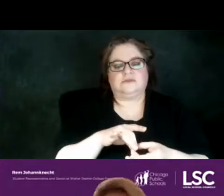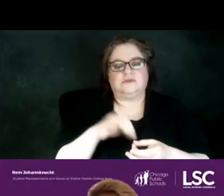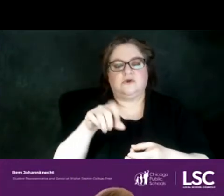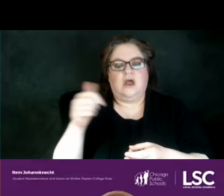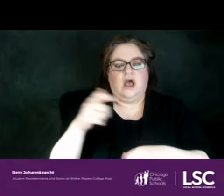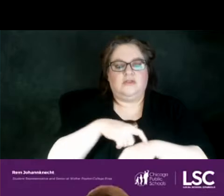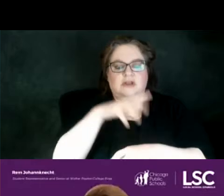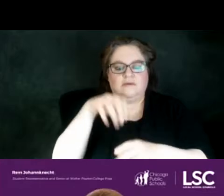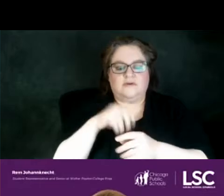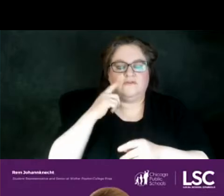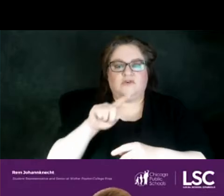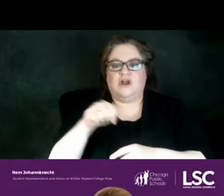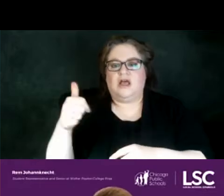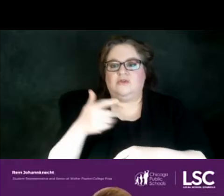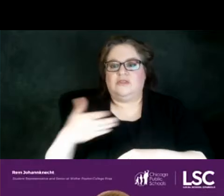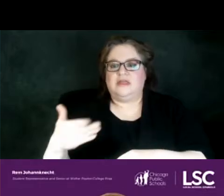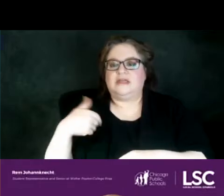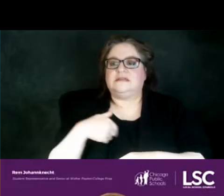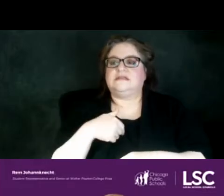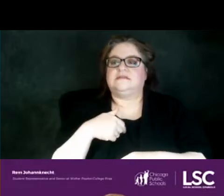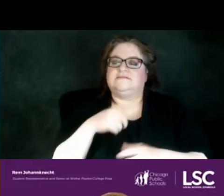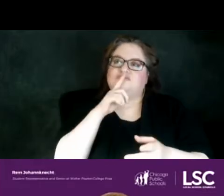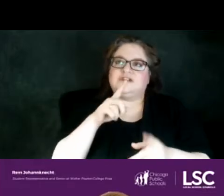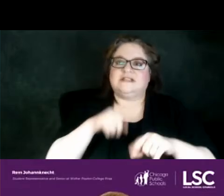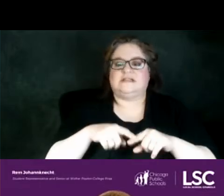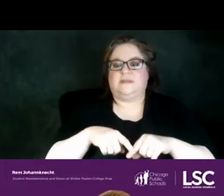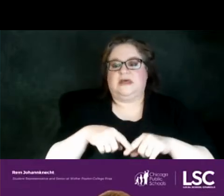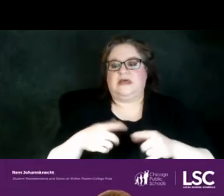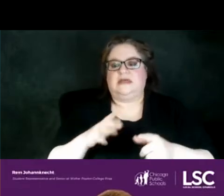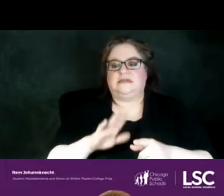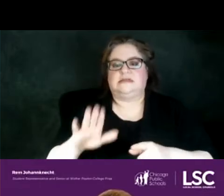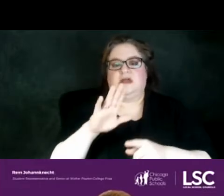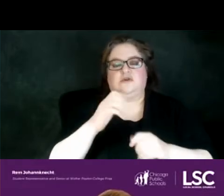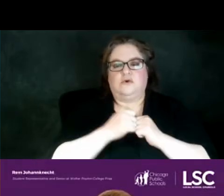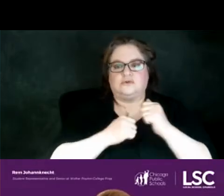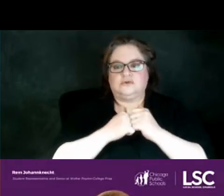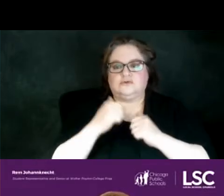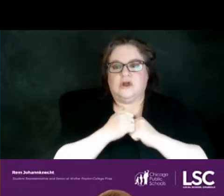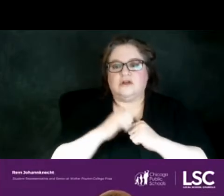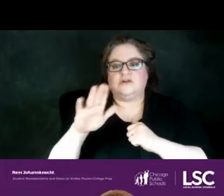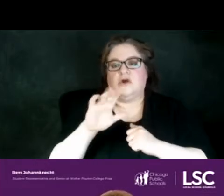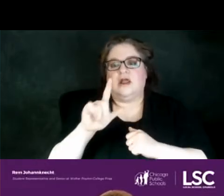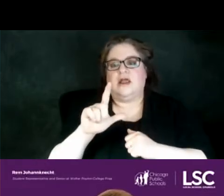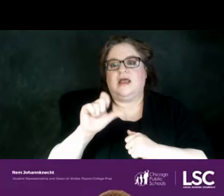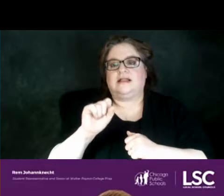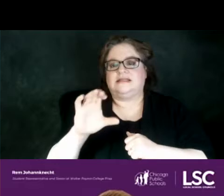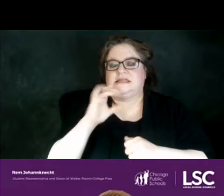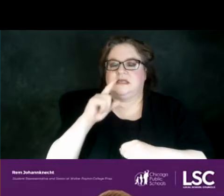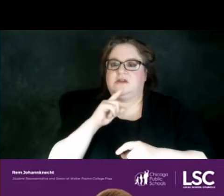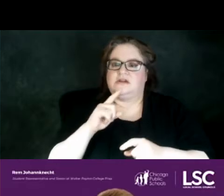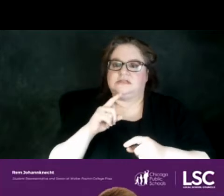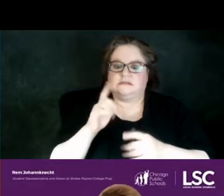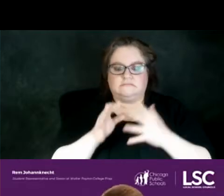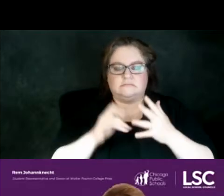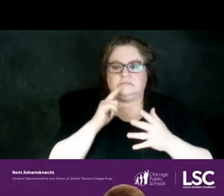time involvement for other things, it really depends on your structure of your LSC. Of course, there's an opportunity to form committees, and